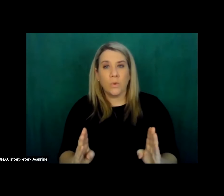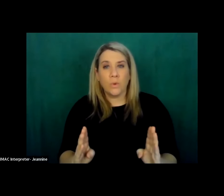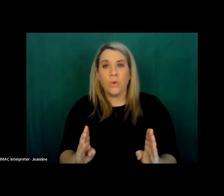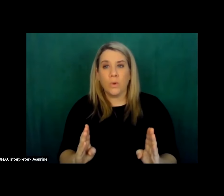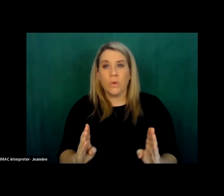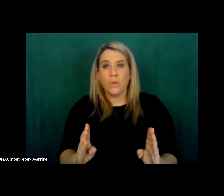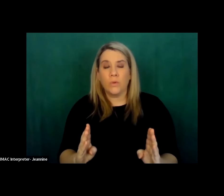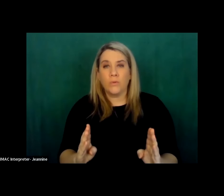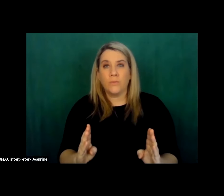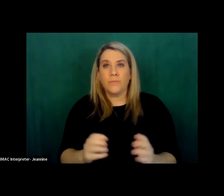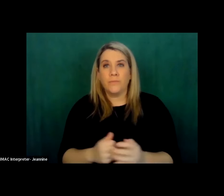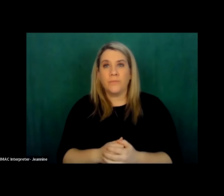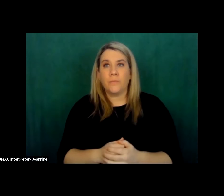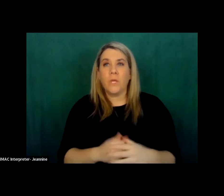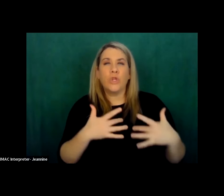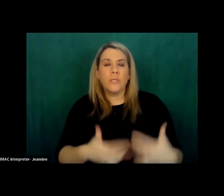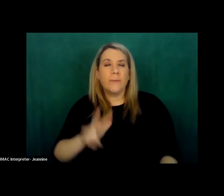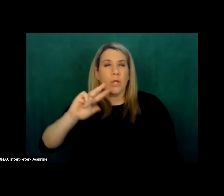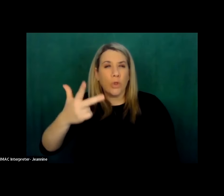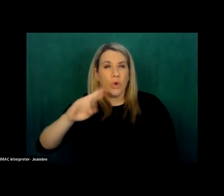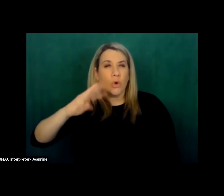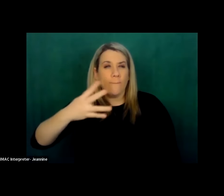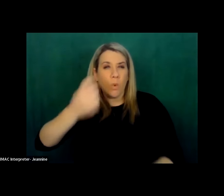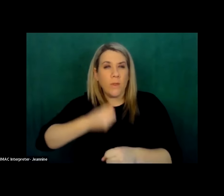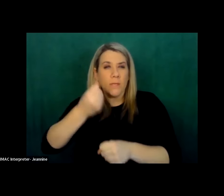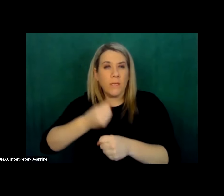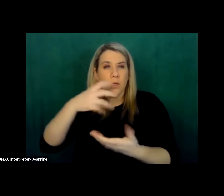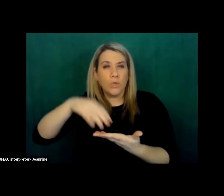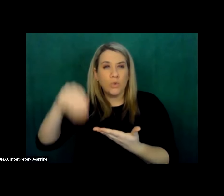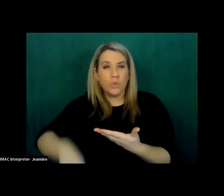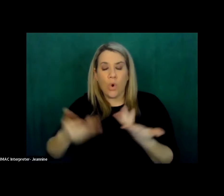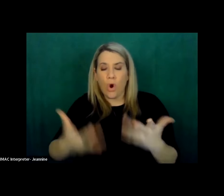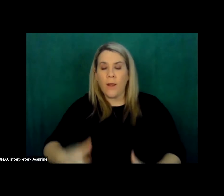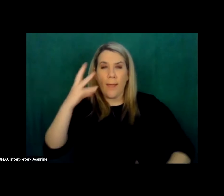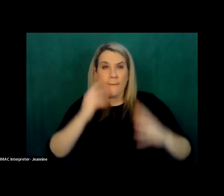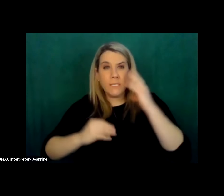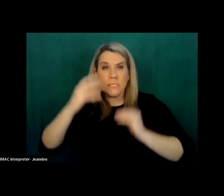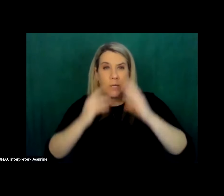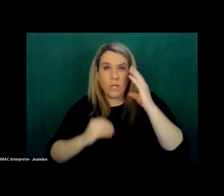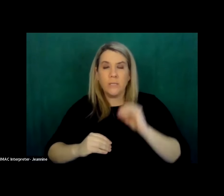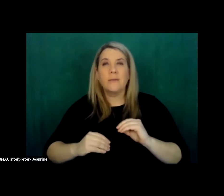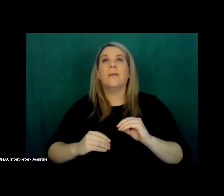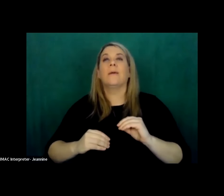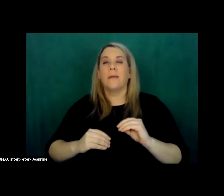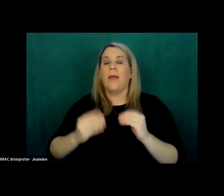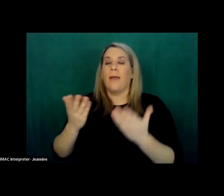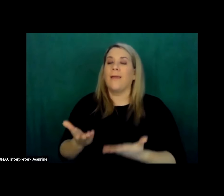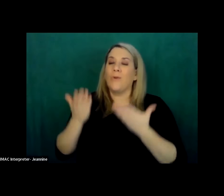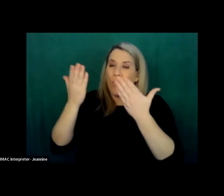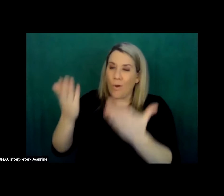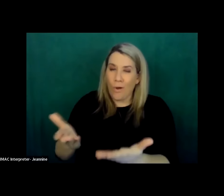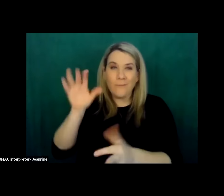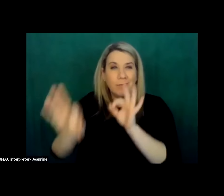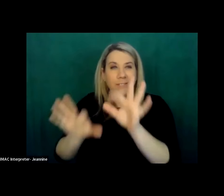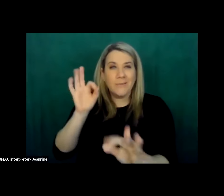They're typically third year, fourth year students who've had experiences and can lend themselves to what it's like to